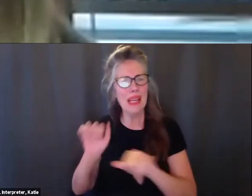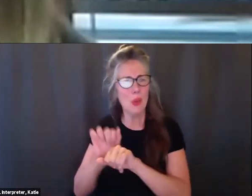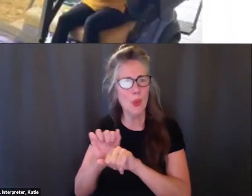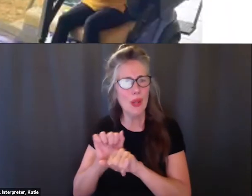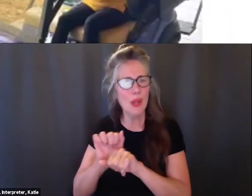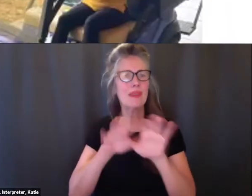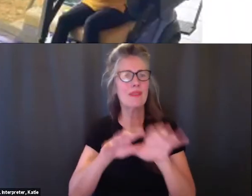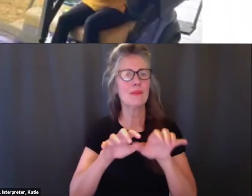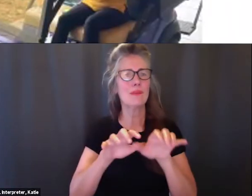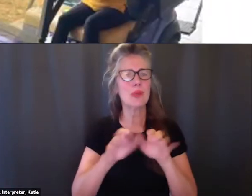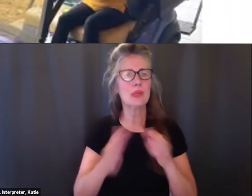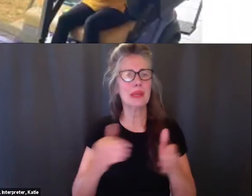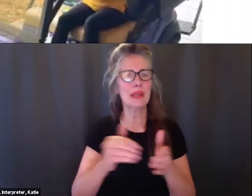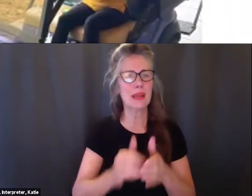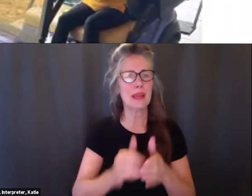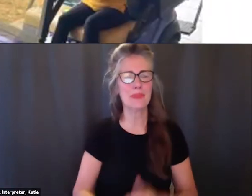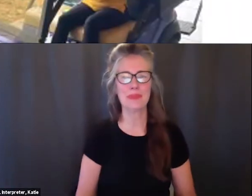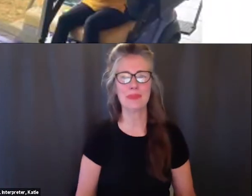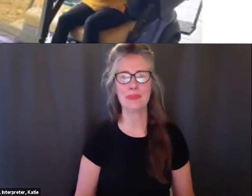Dang.